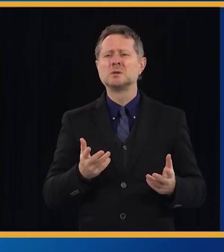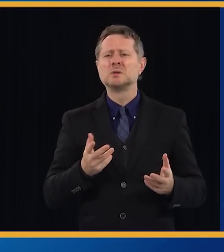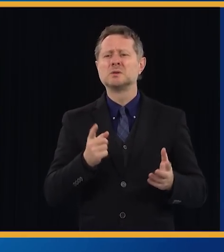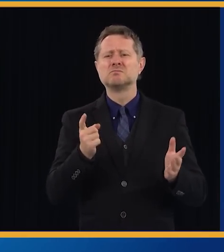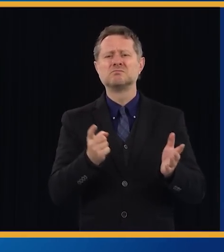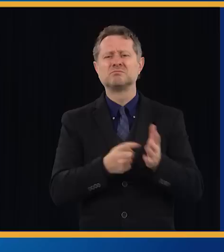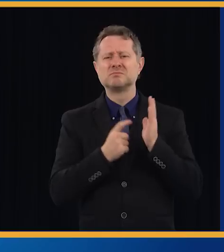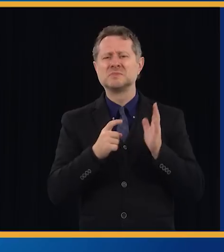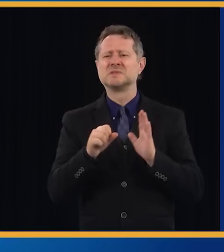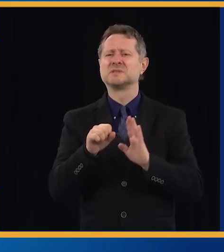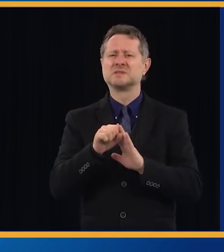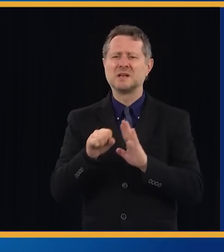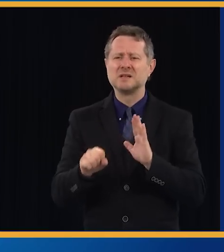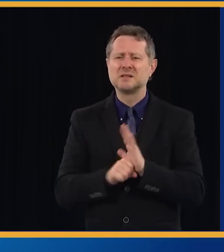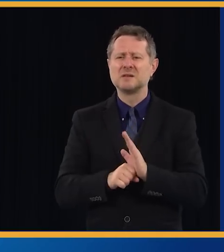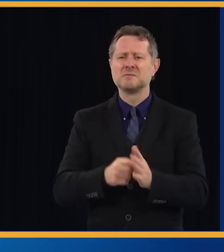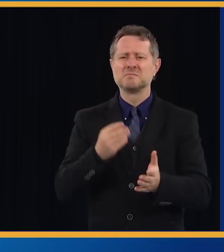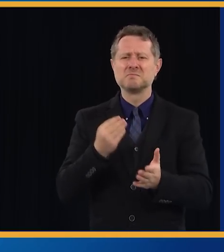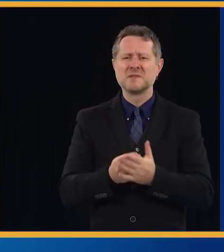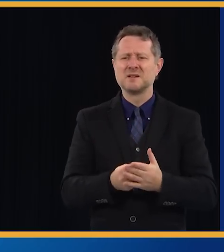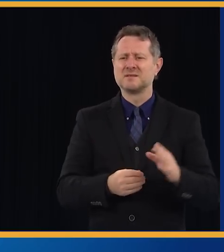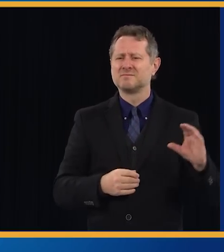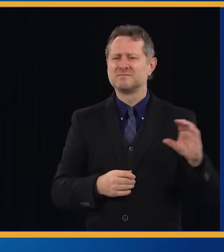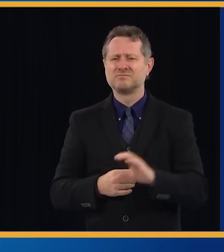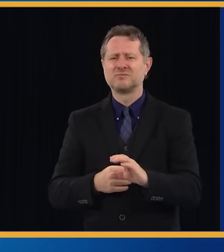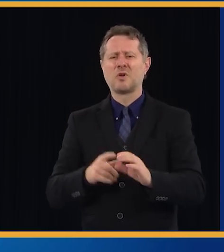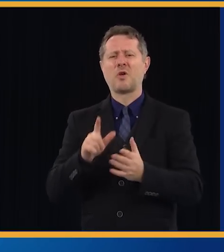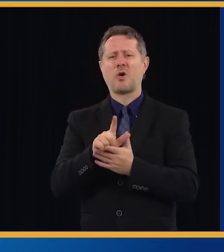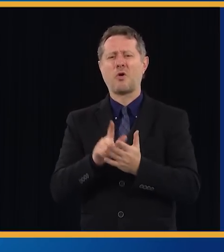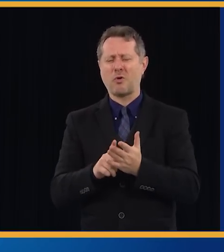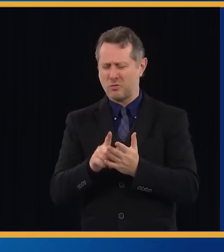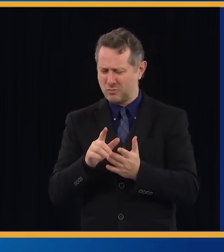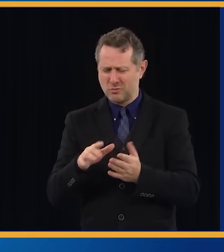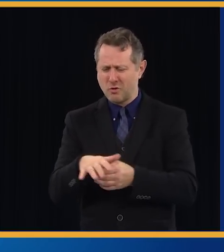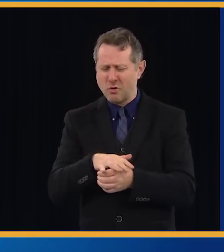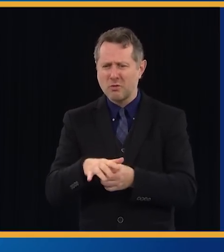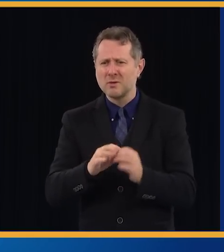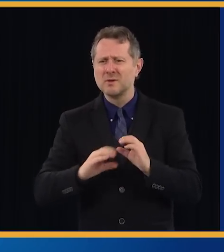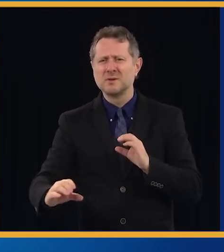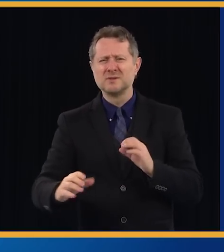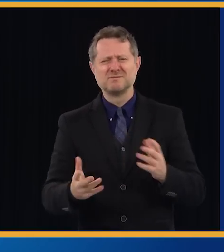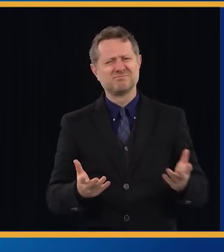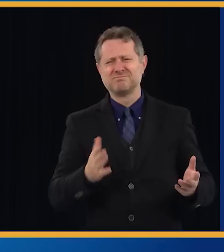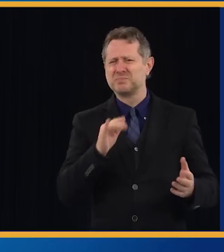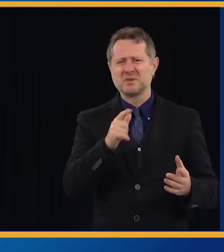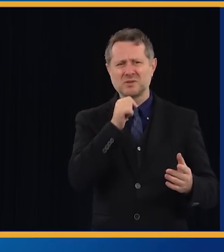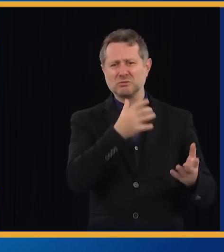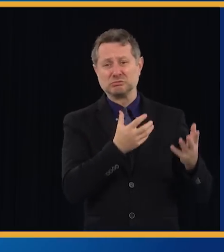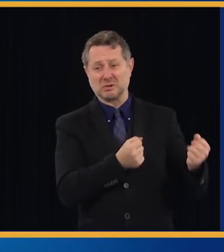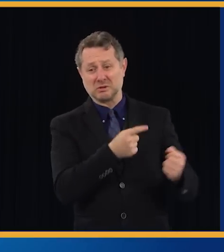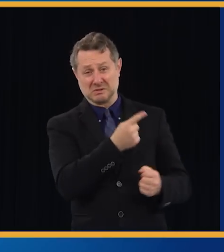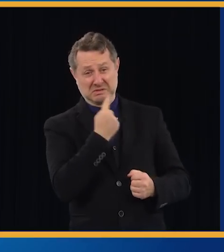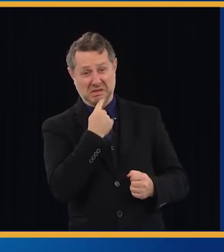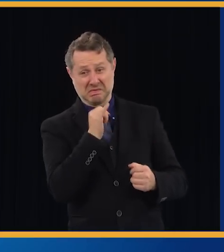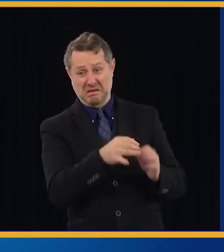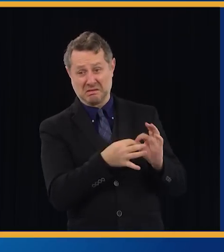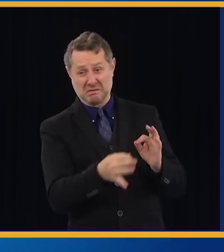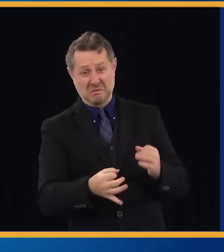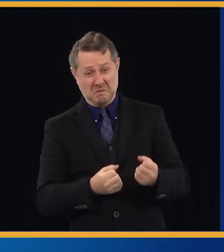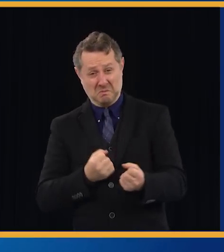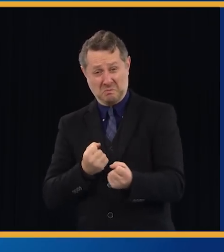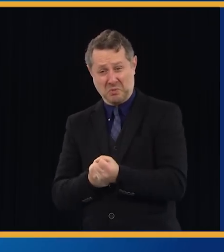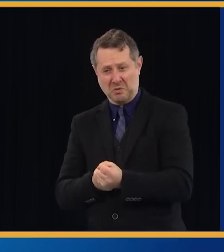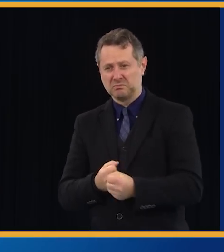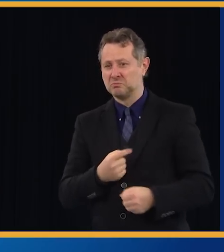bill, because I don't believe they want to fund state and local governments. And not to fund state and